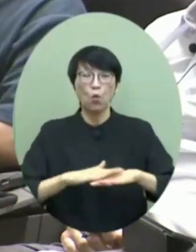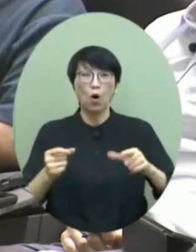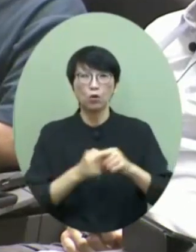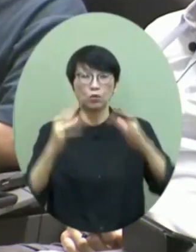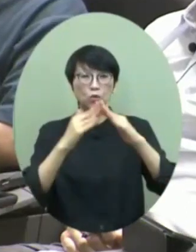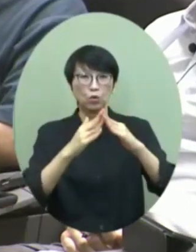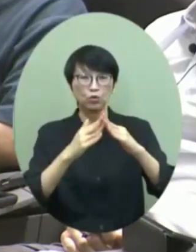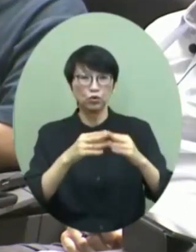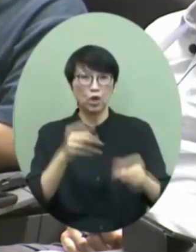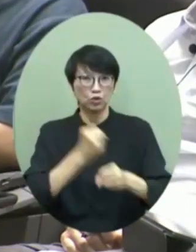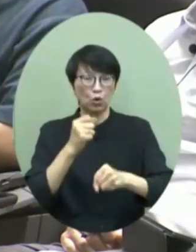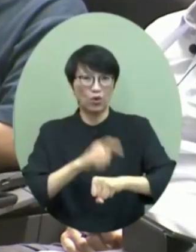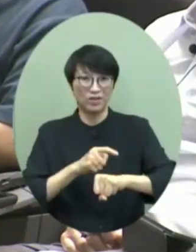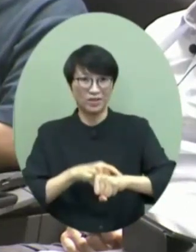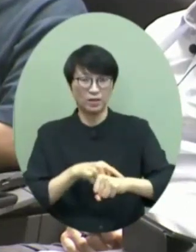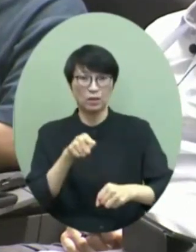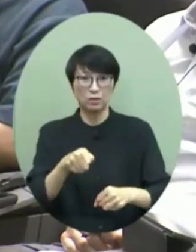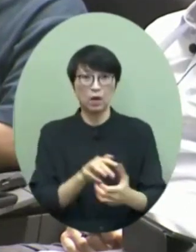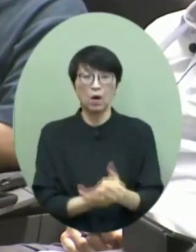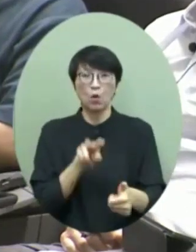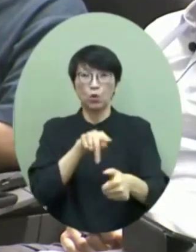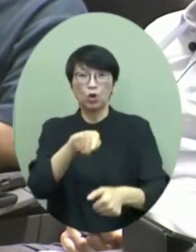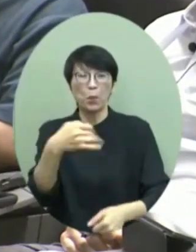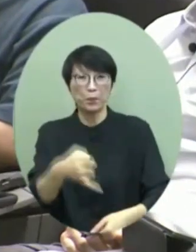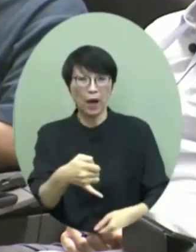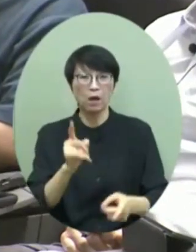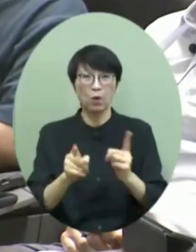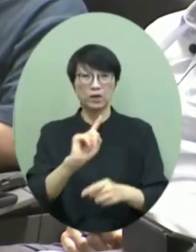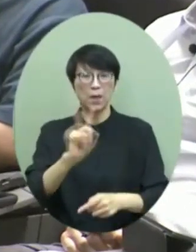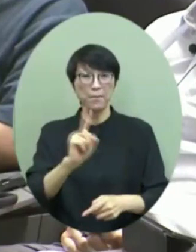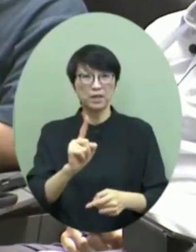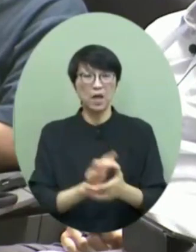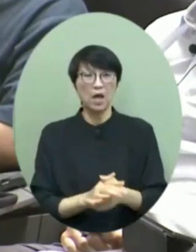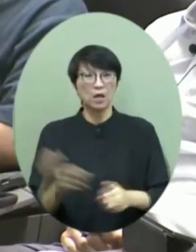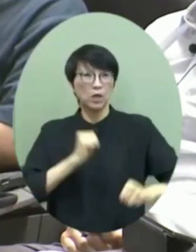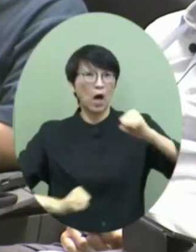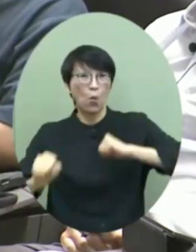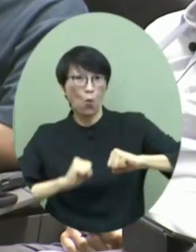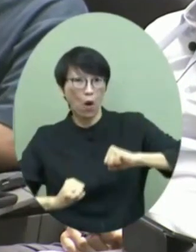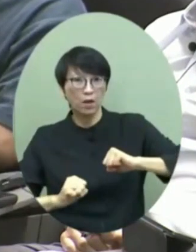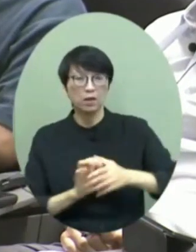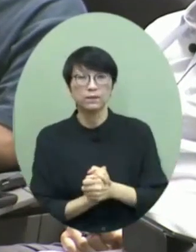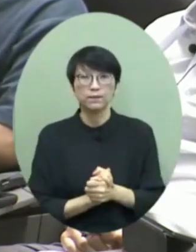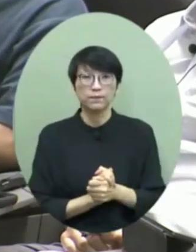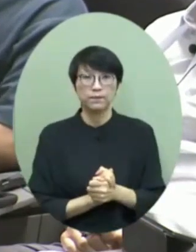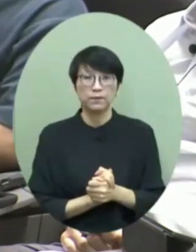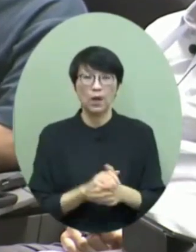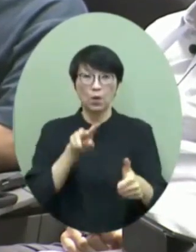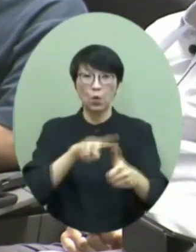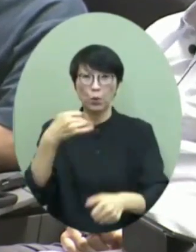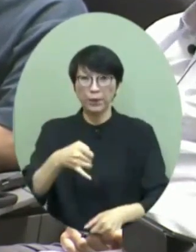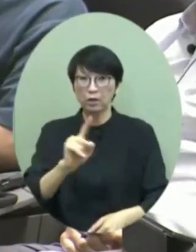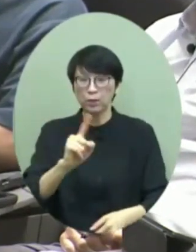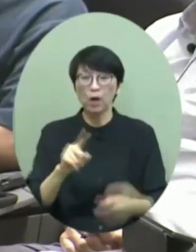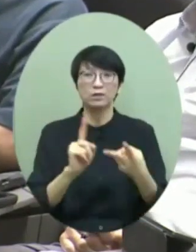not subject to the jurisdiction of Hong Kong SAR. Does that mean that staff of Office for Safeguarding National Security